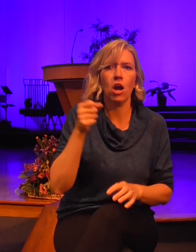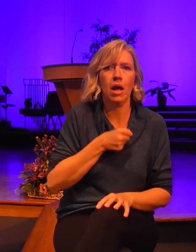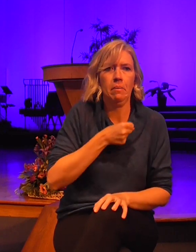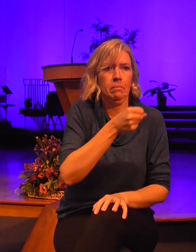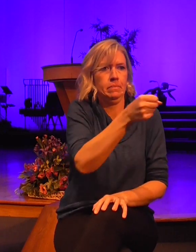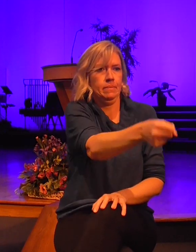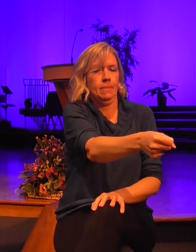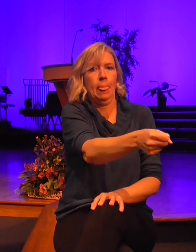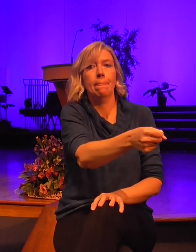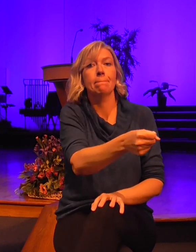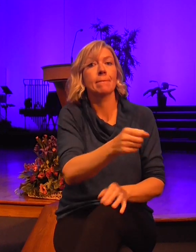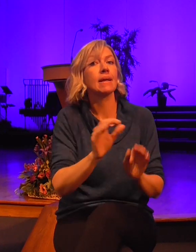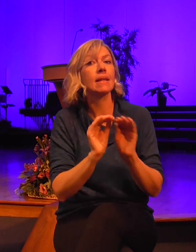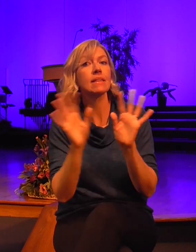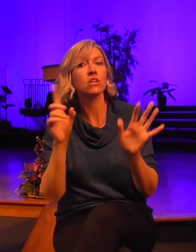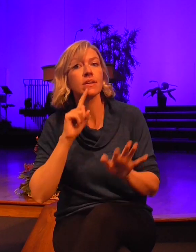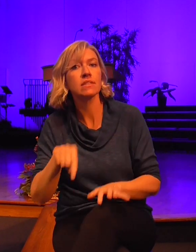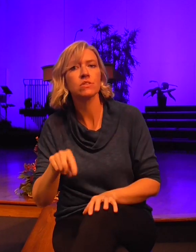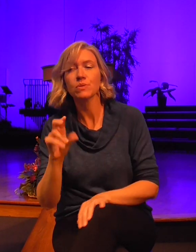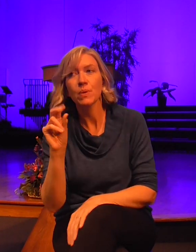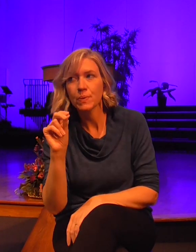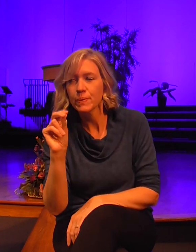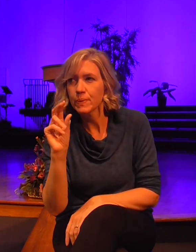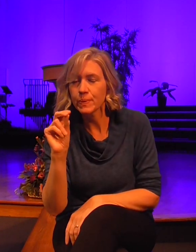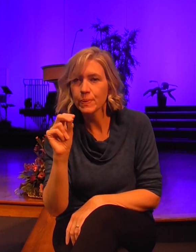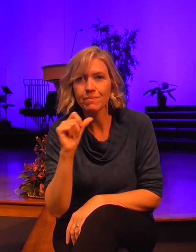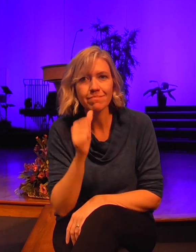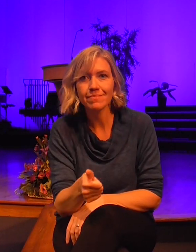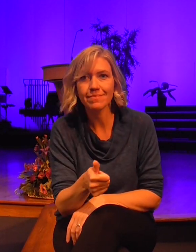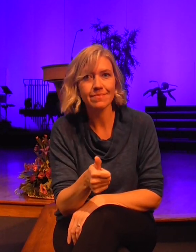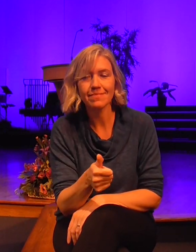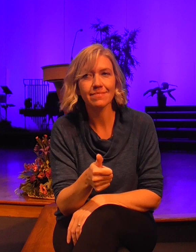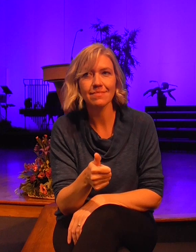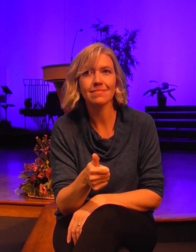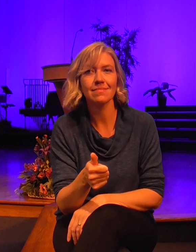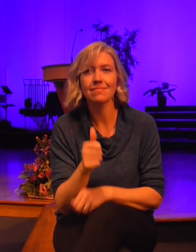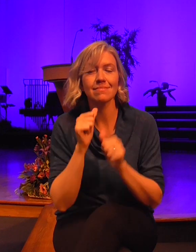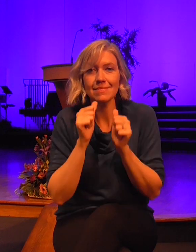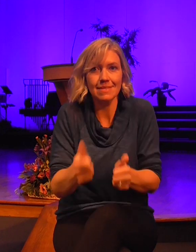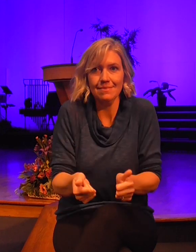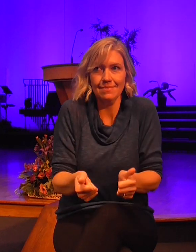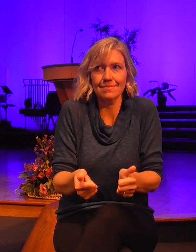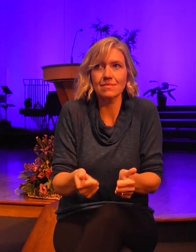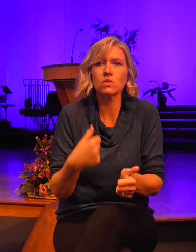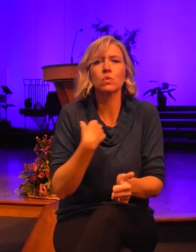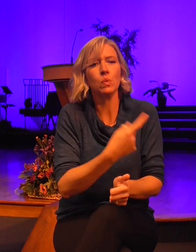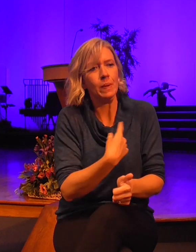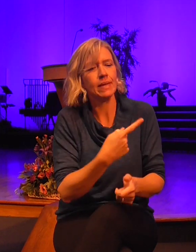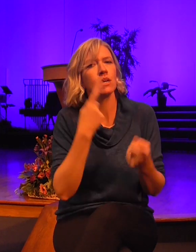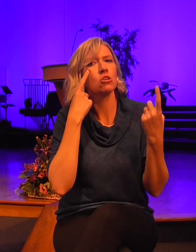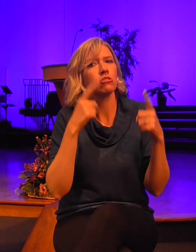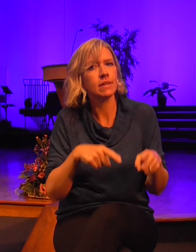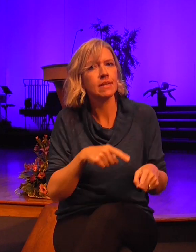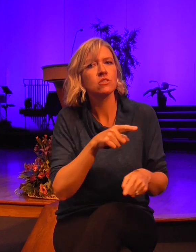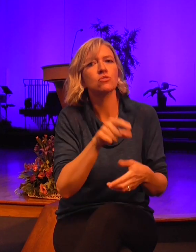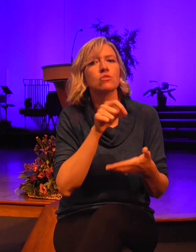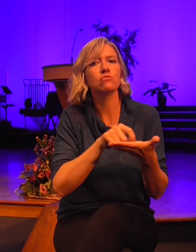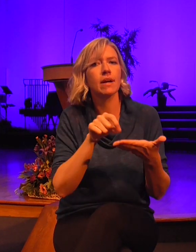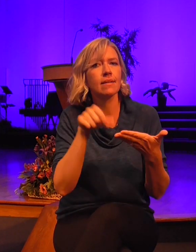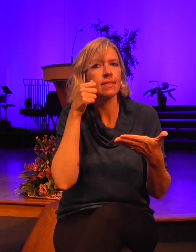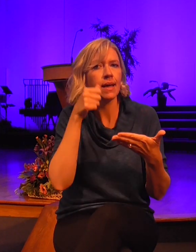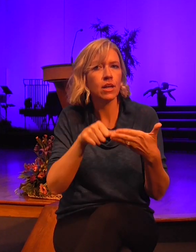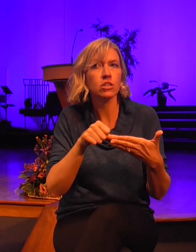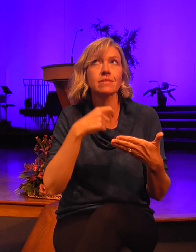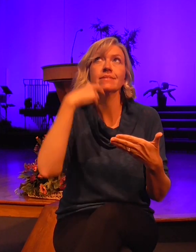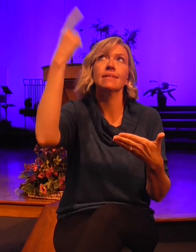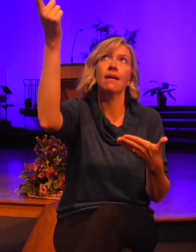the very clear answer to that is no, it doesn't. No, it doesn't. And we agreed that she would write a letter telling